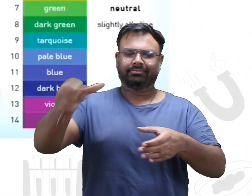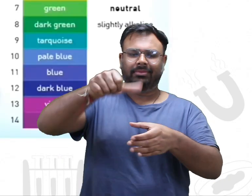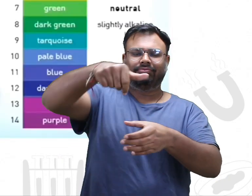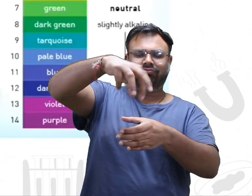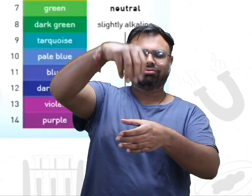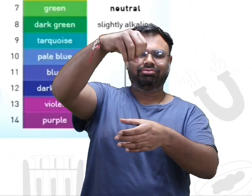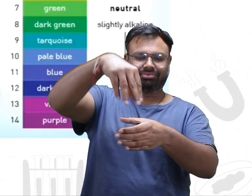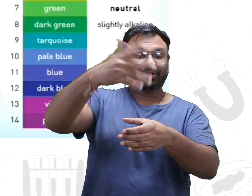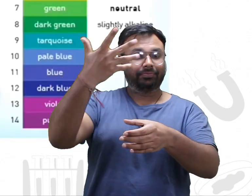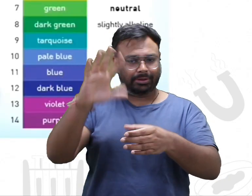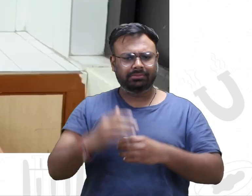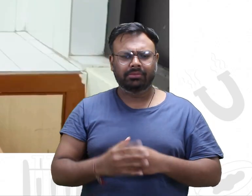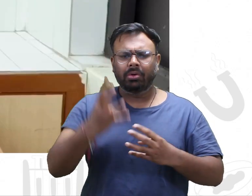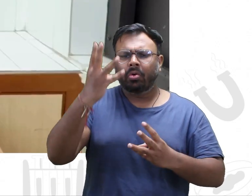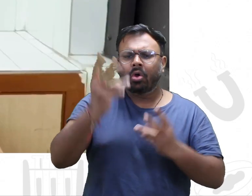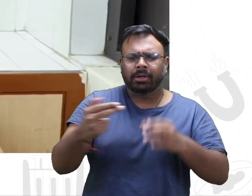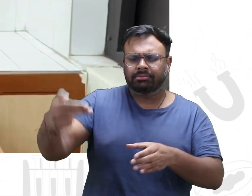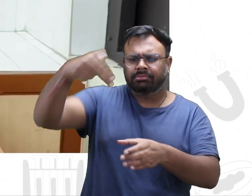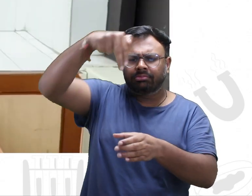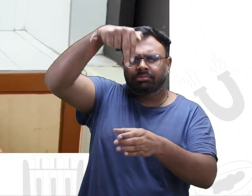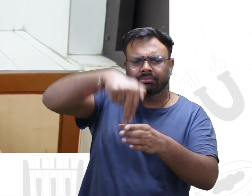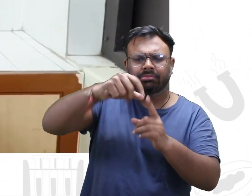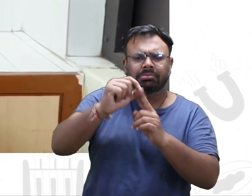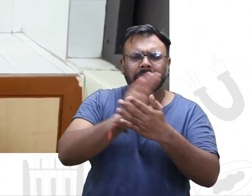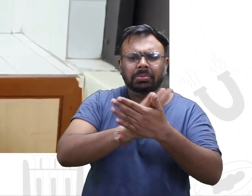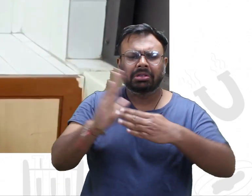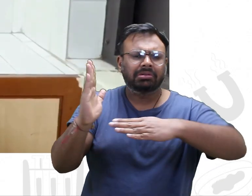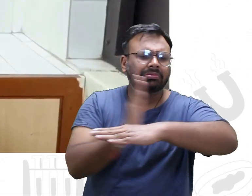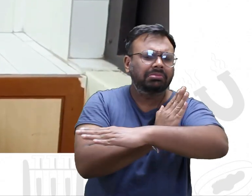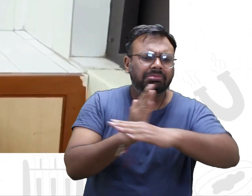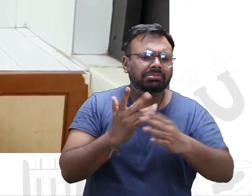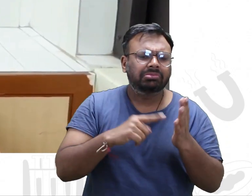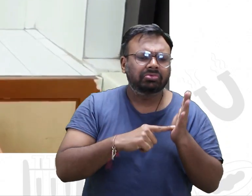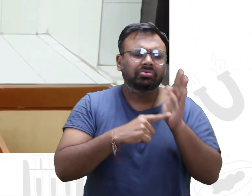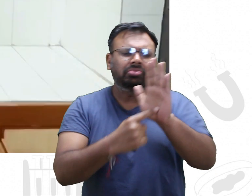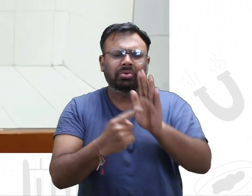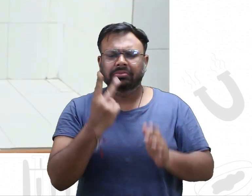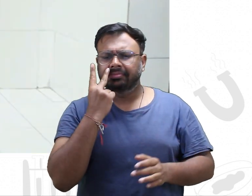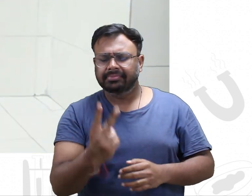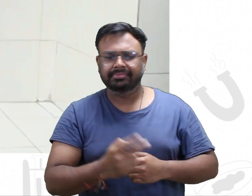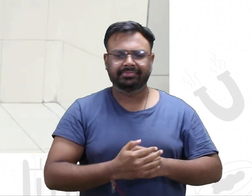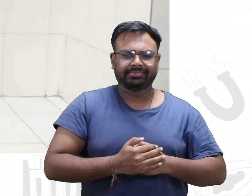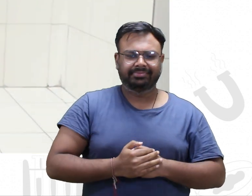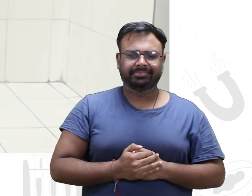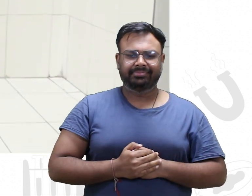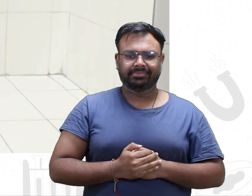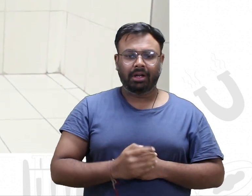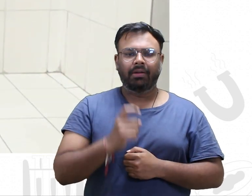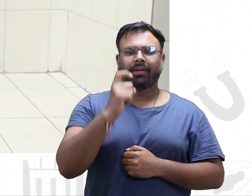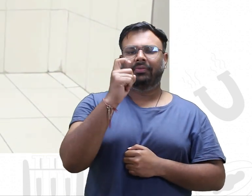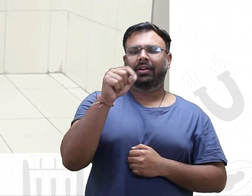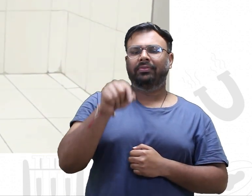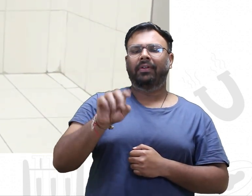use 50 ml of tap water and measure the pH using a pH meter. In this case, the meter shows